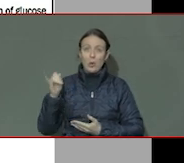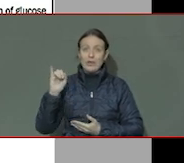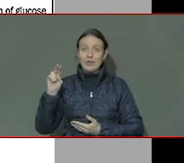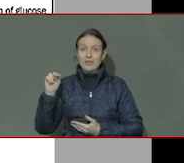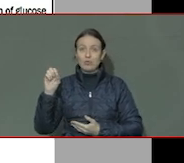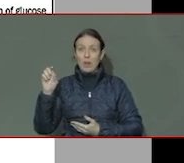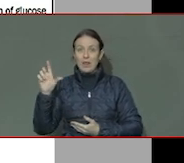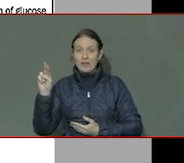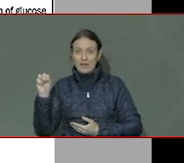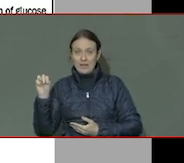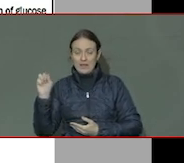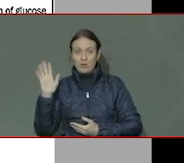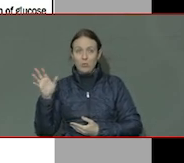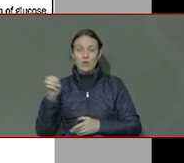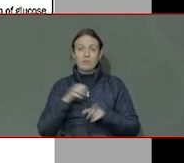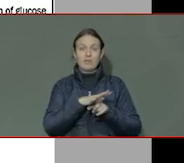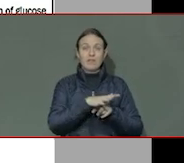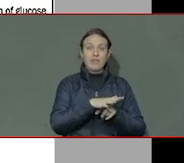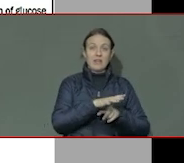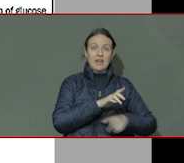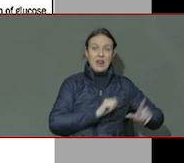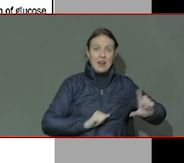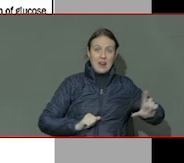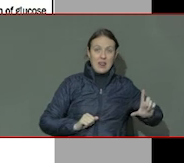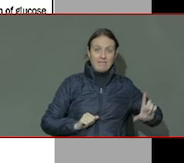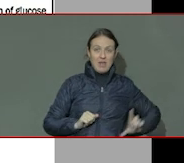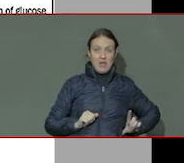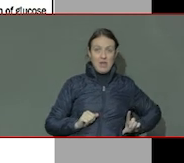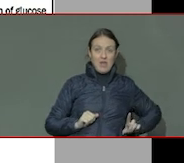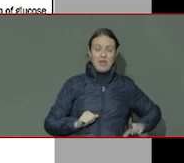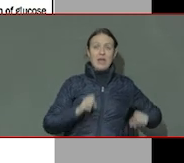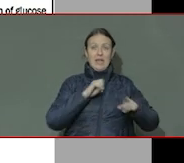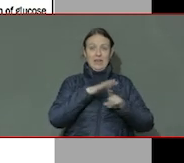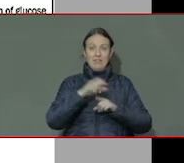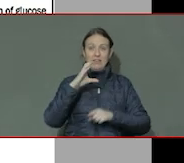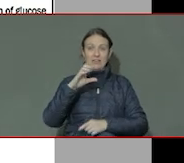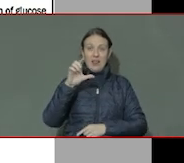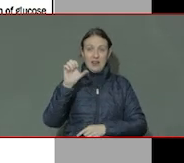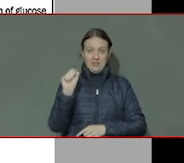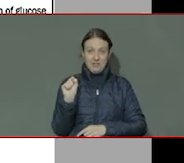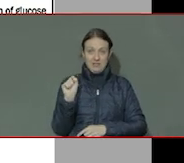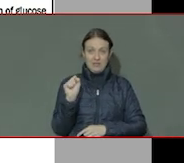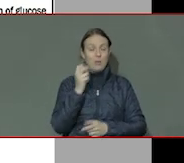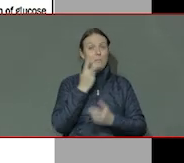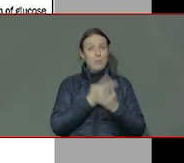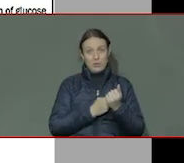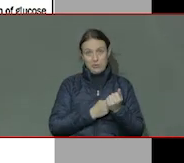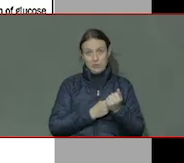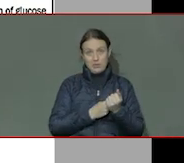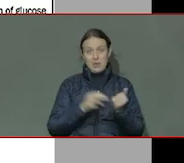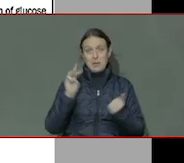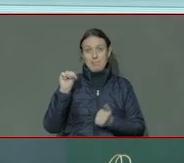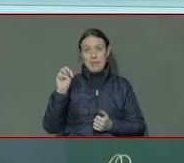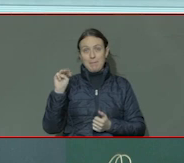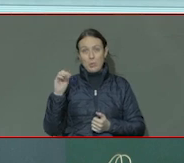liver and the cells, because most of the textbooks only state liver, but the memos say